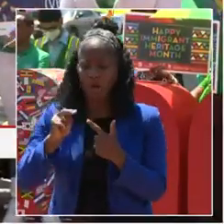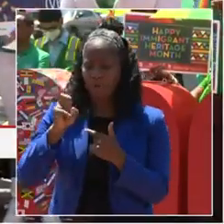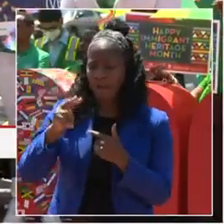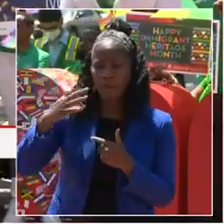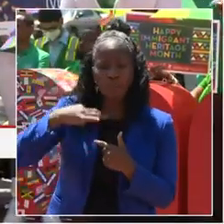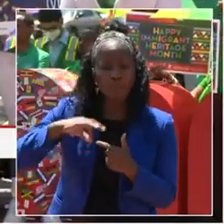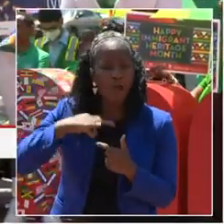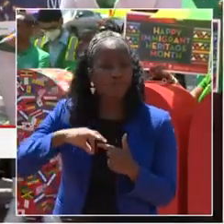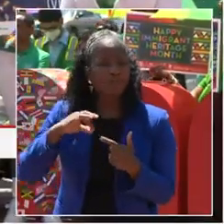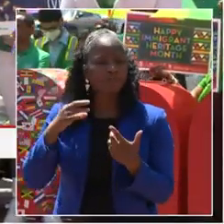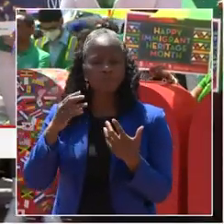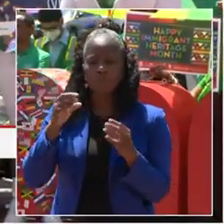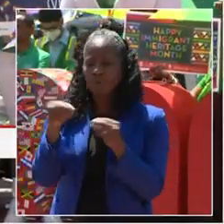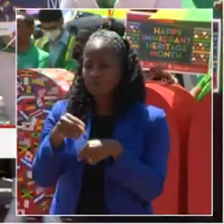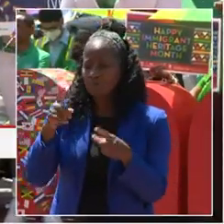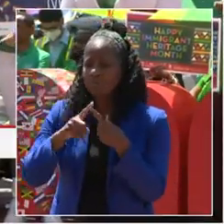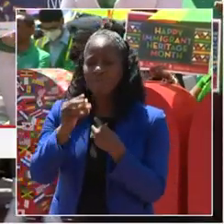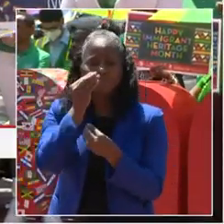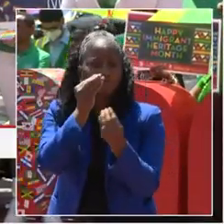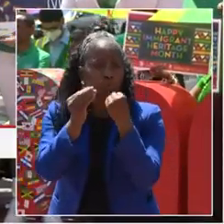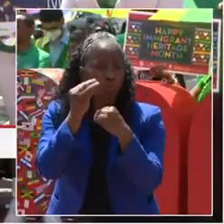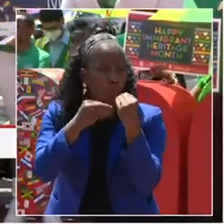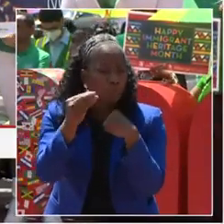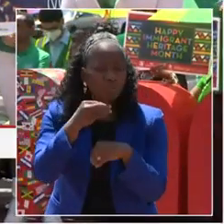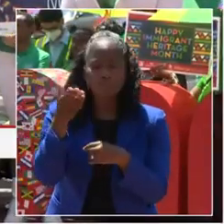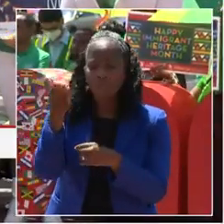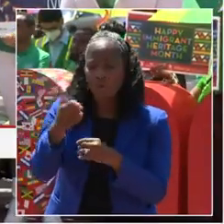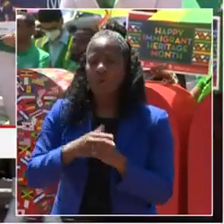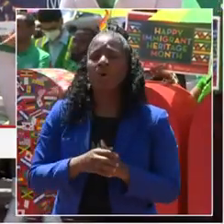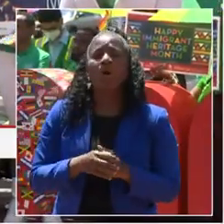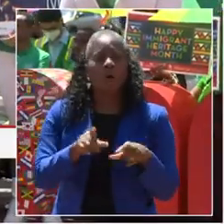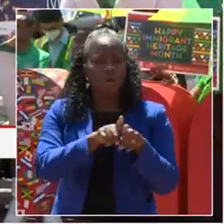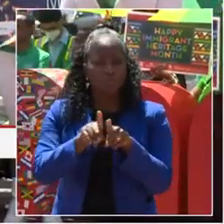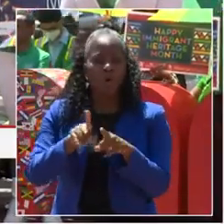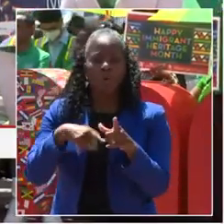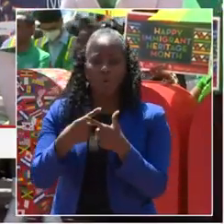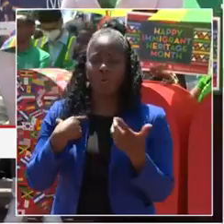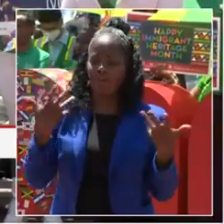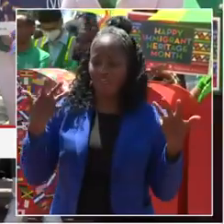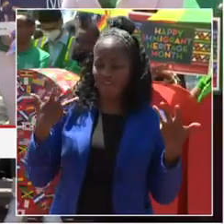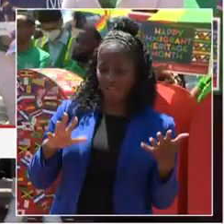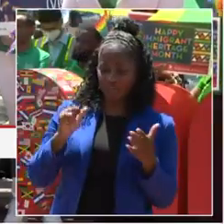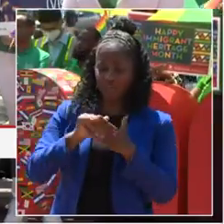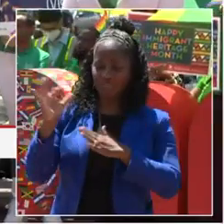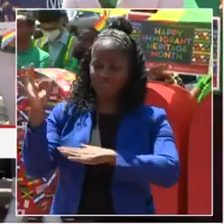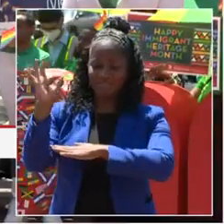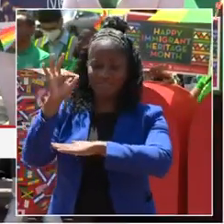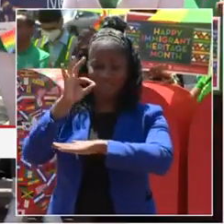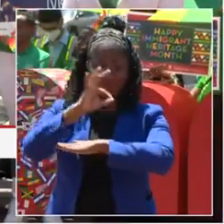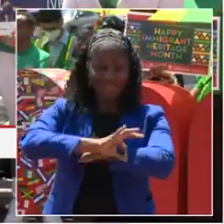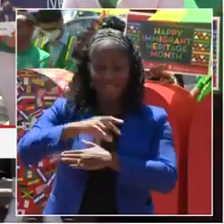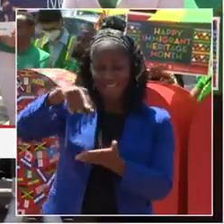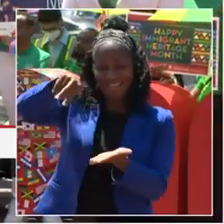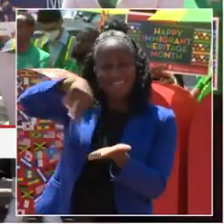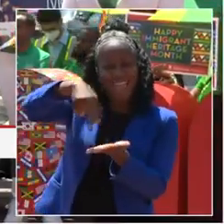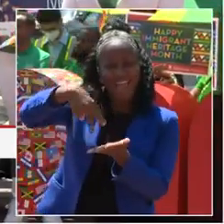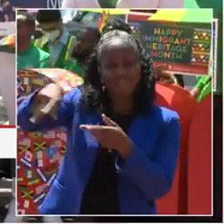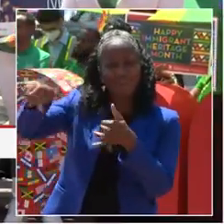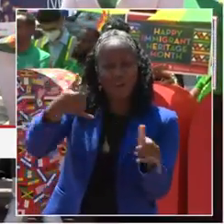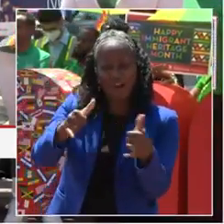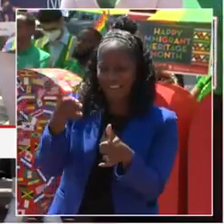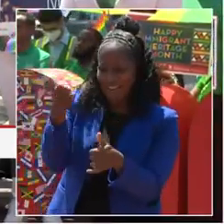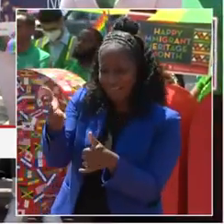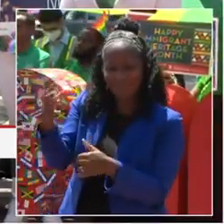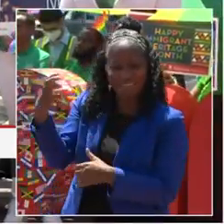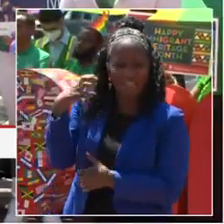businesses, artisans, food vendors, and we finish off with a sunset dance party right under the Capitol. So there's no other place